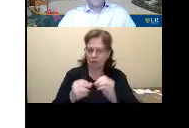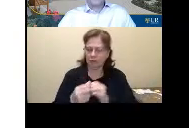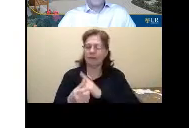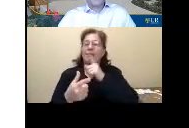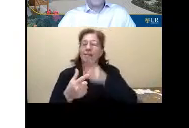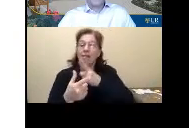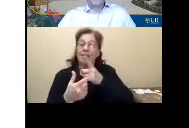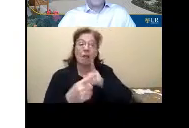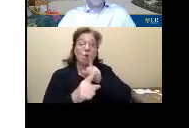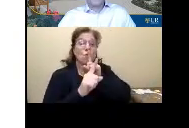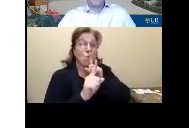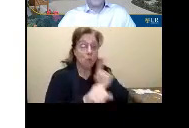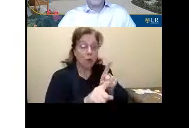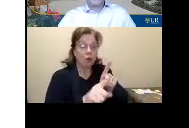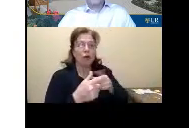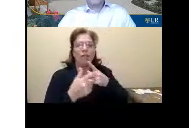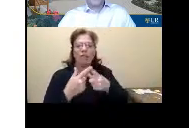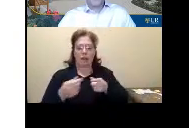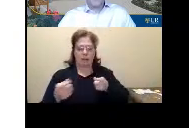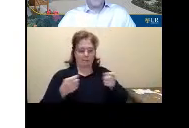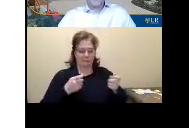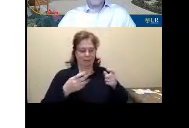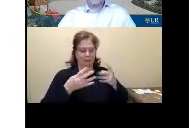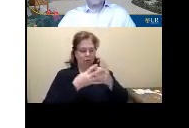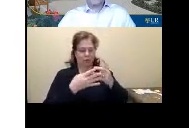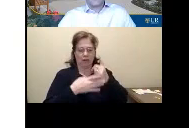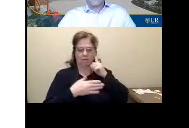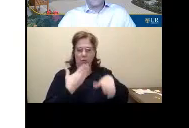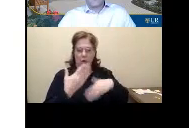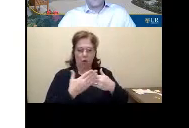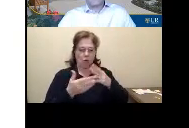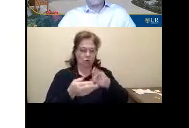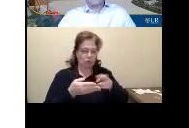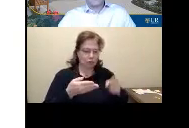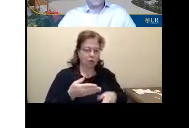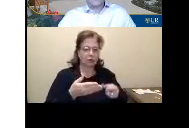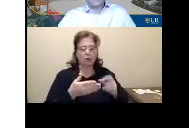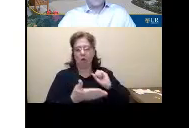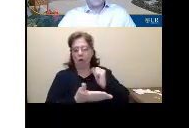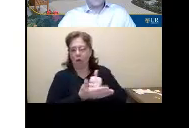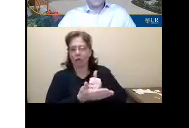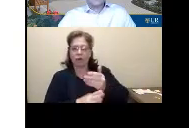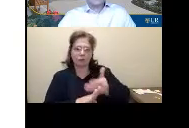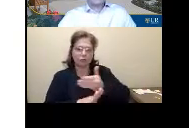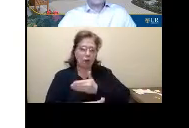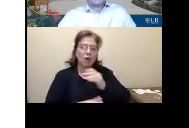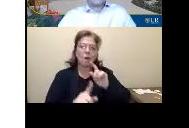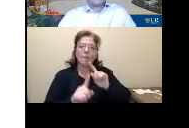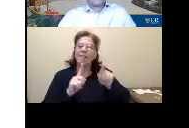then manage all the results from lung screening, get the prior authorization, and go through this process every single year.